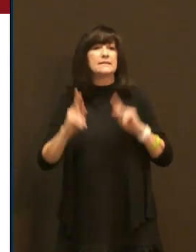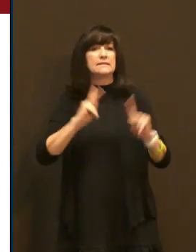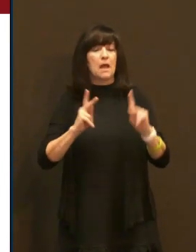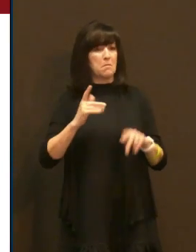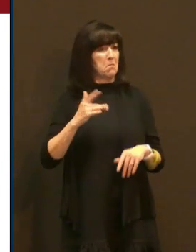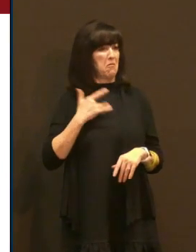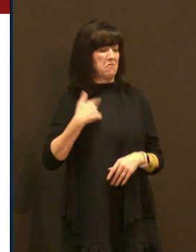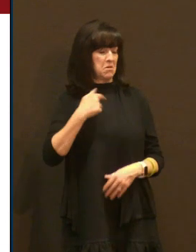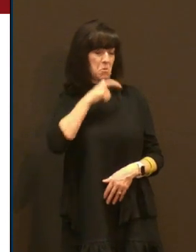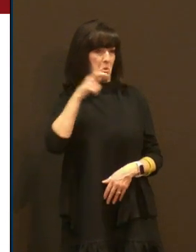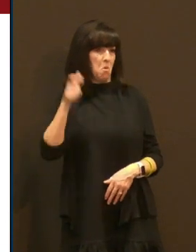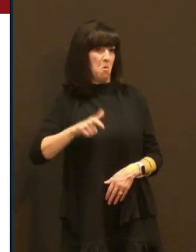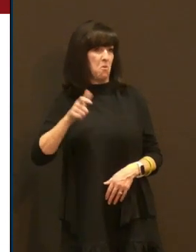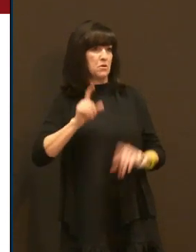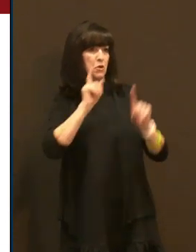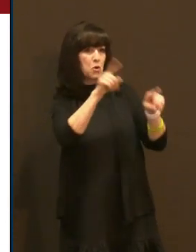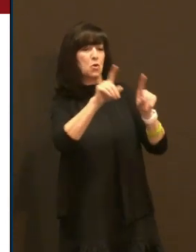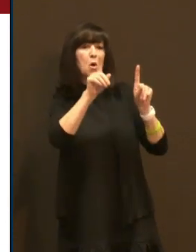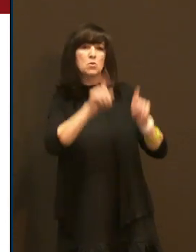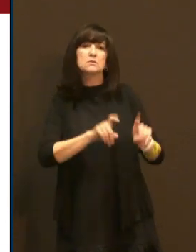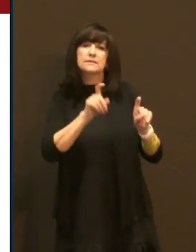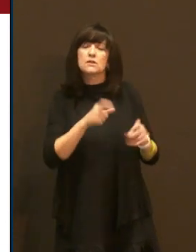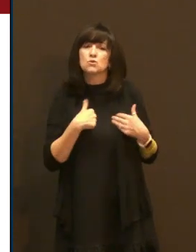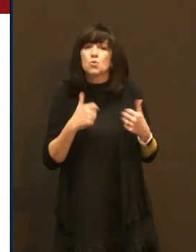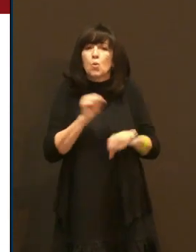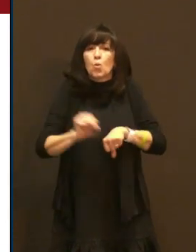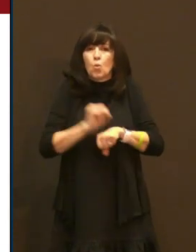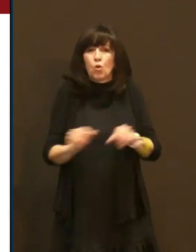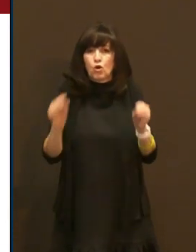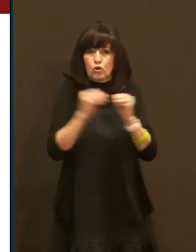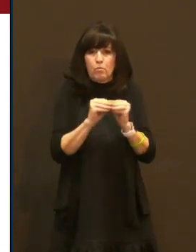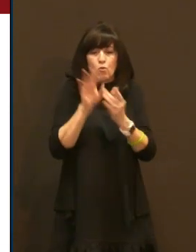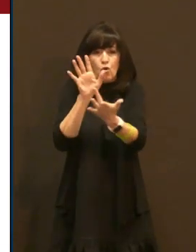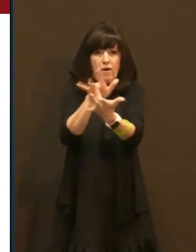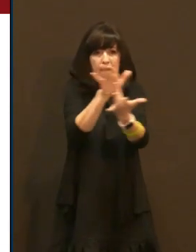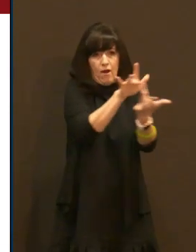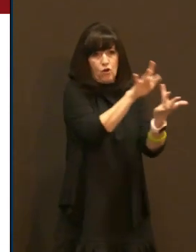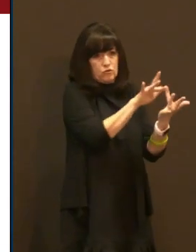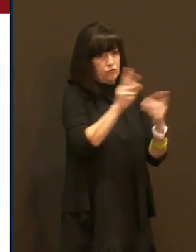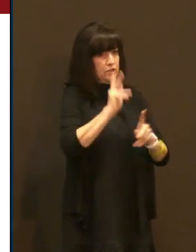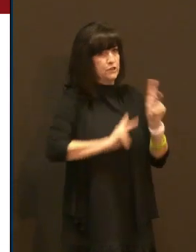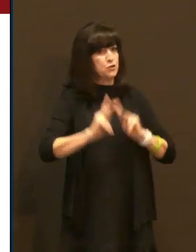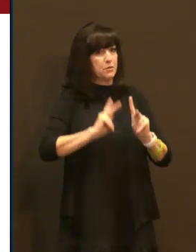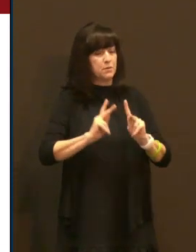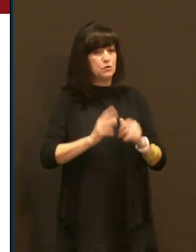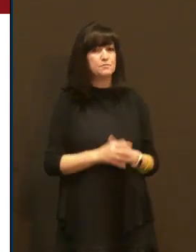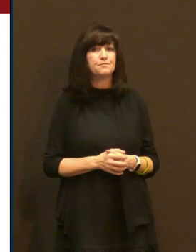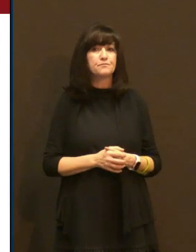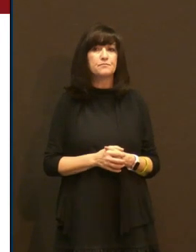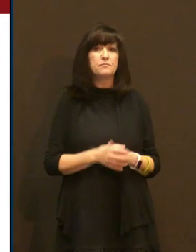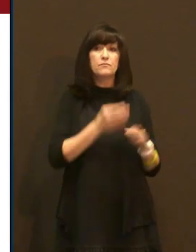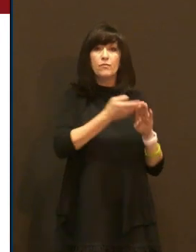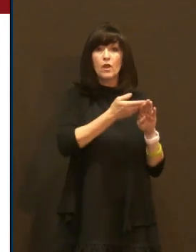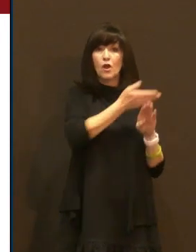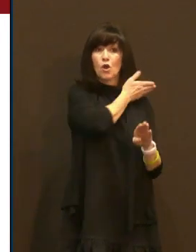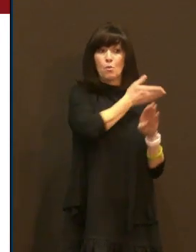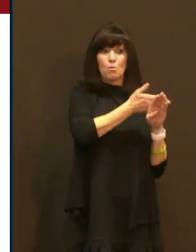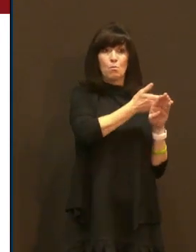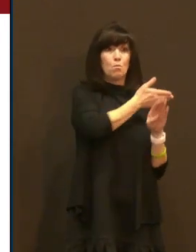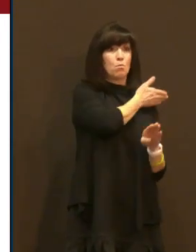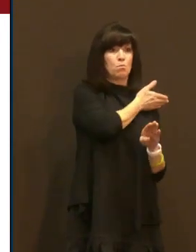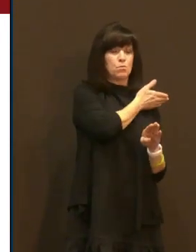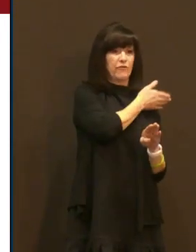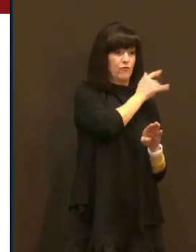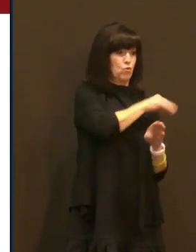of an outreach at the community level. So if you look at the last 2 weeks versus the 2 weeks prior to that, we've doubled our testing on an average,